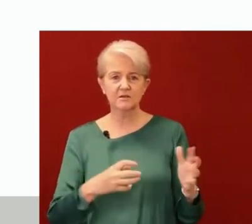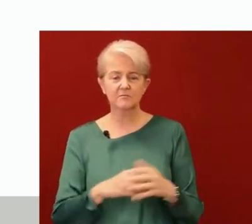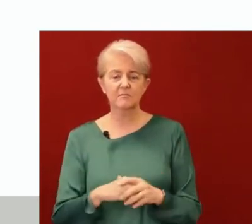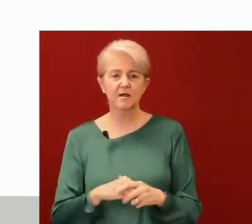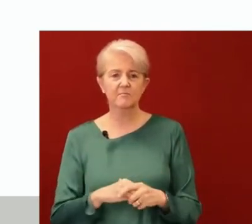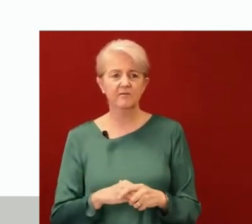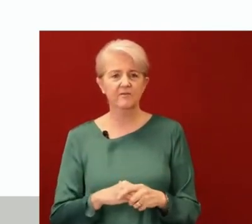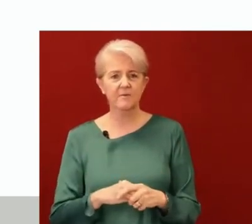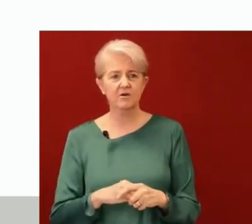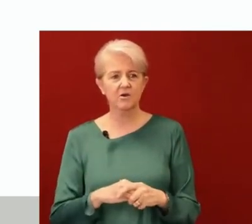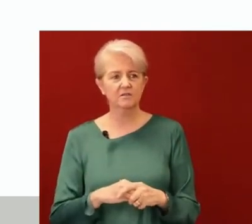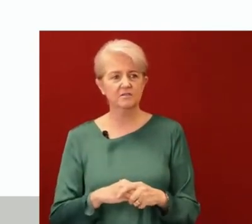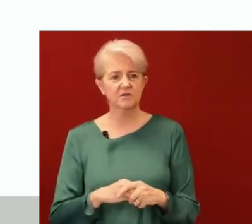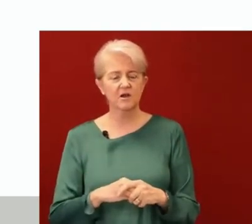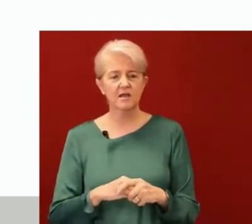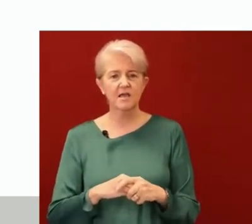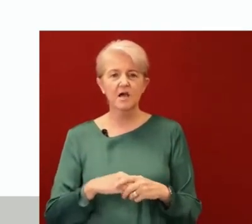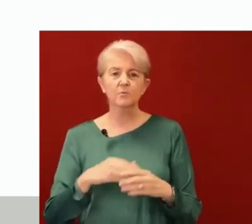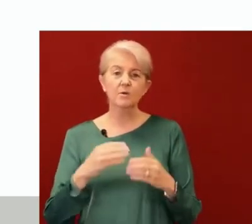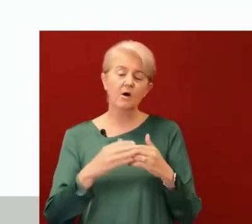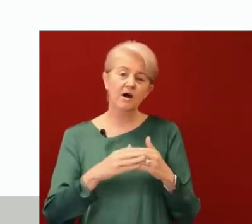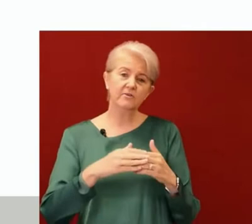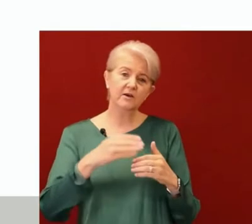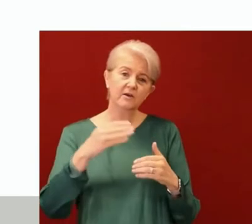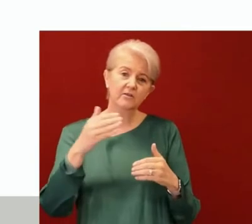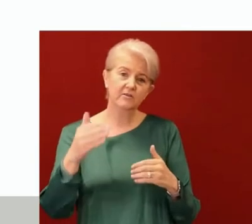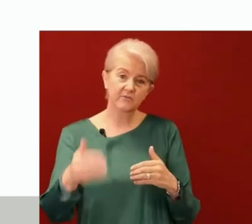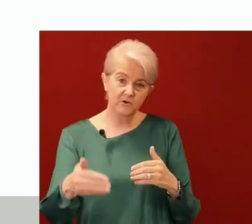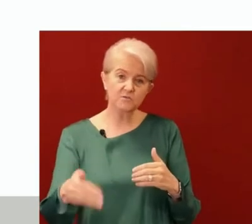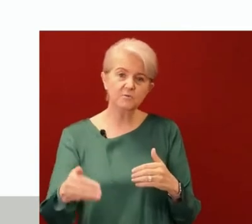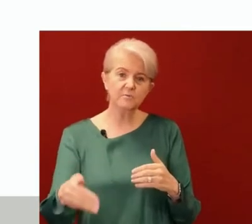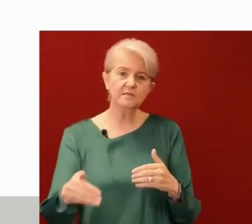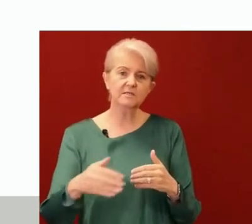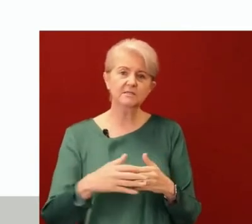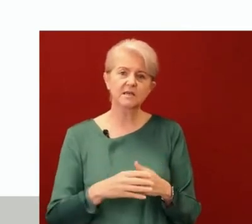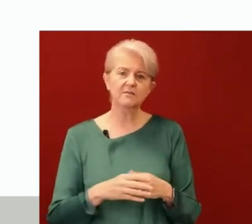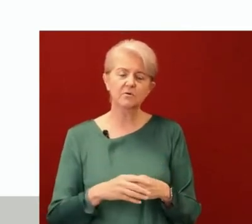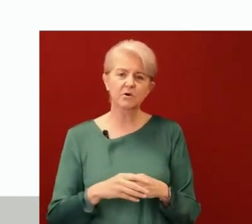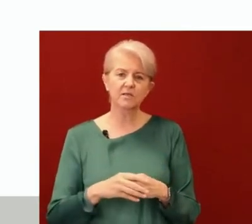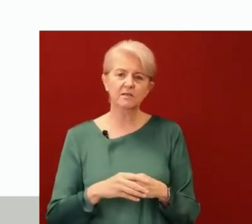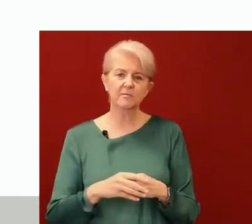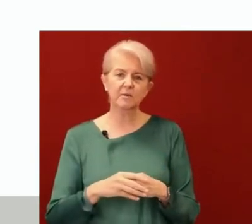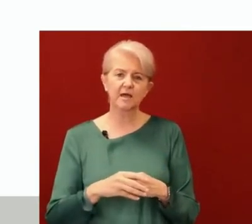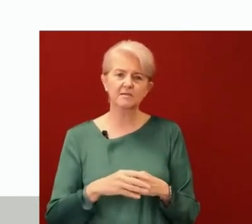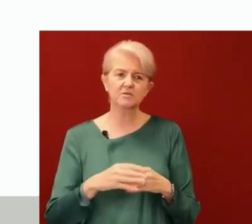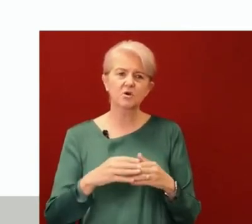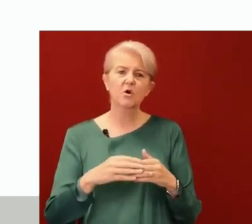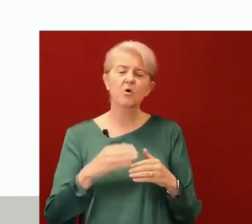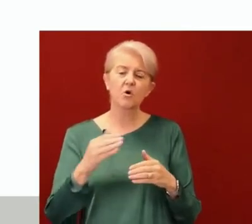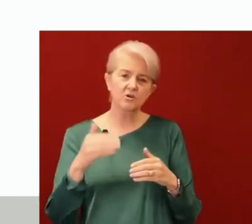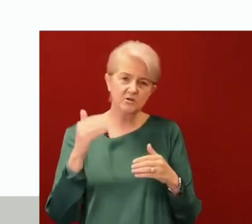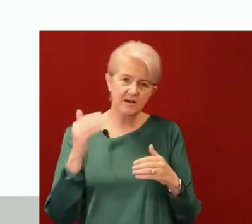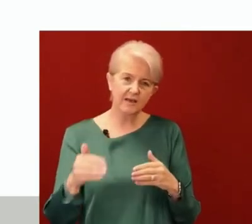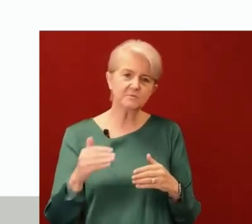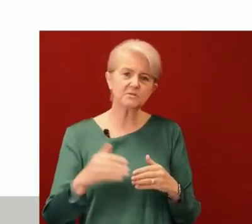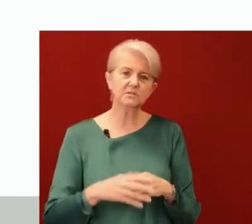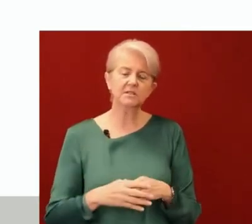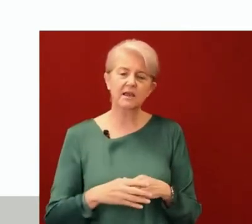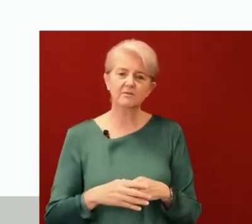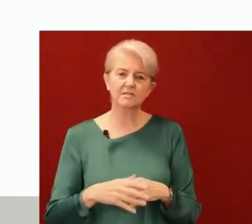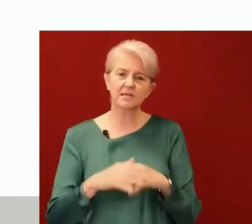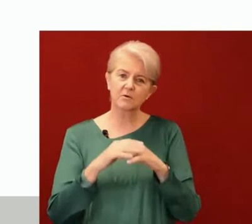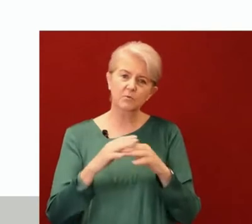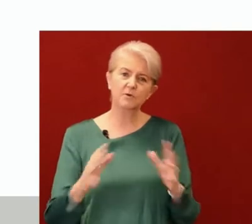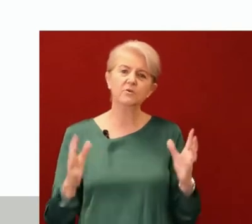stationed, my female colleagues and I, we were either the first woman to ever work in that place, or you could